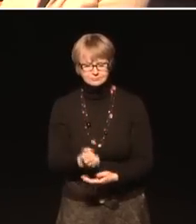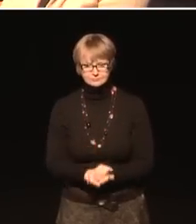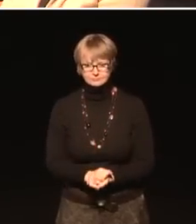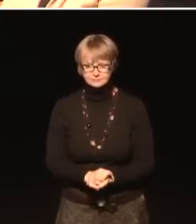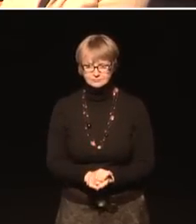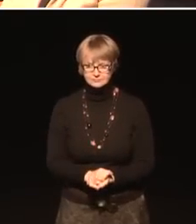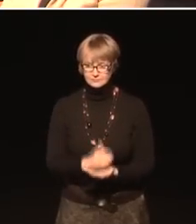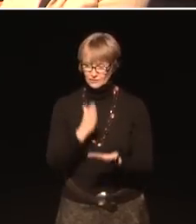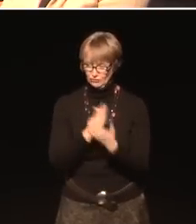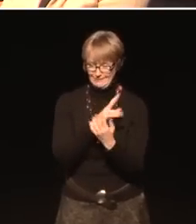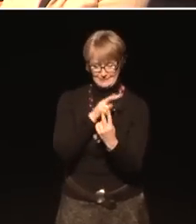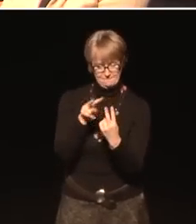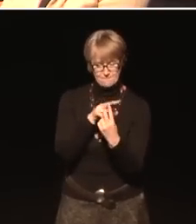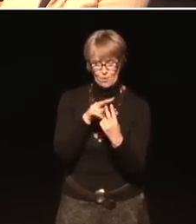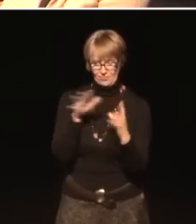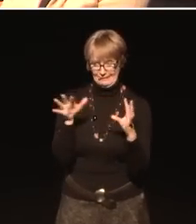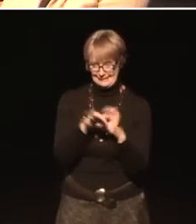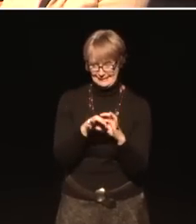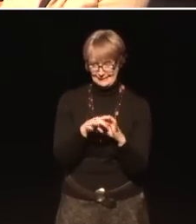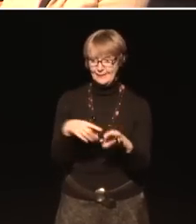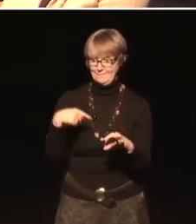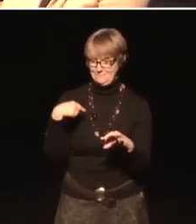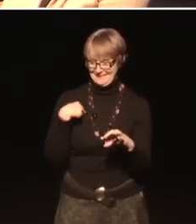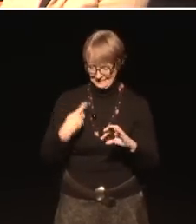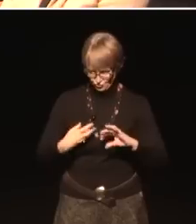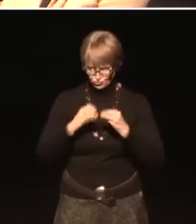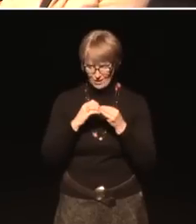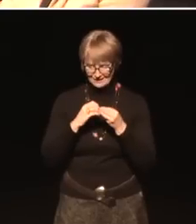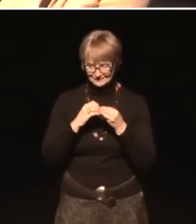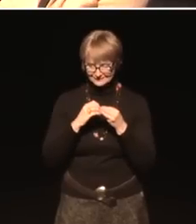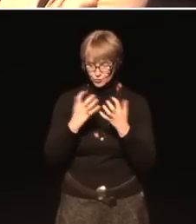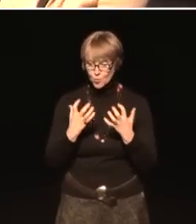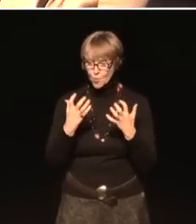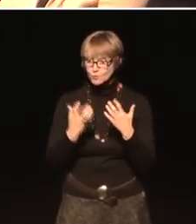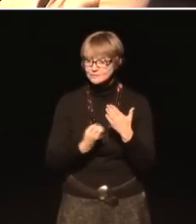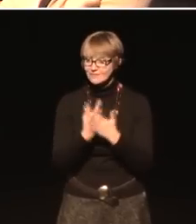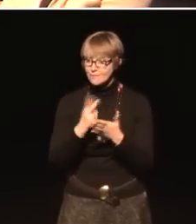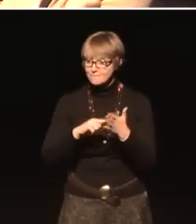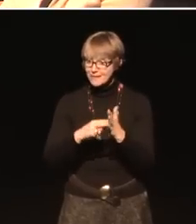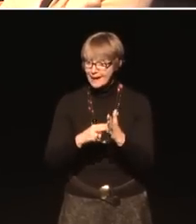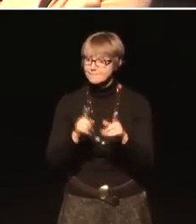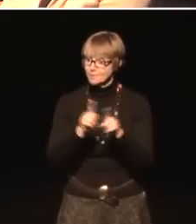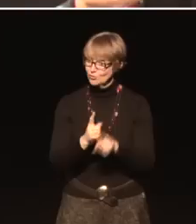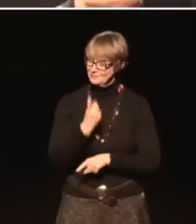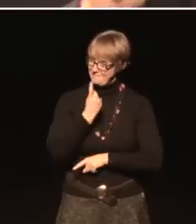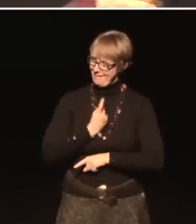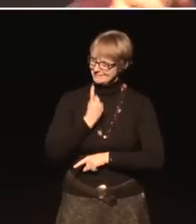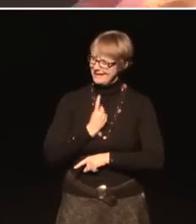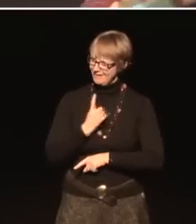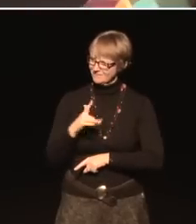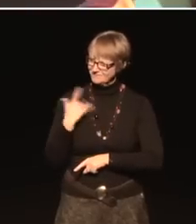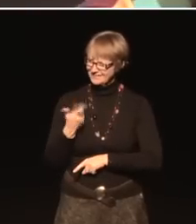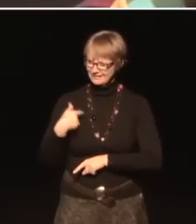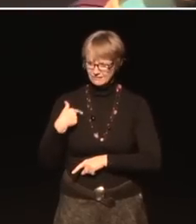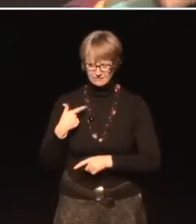much tied together, because I developed an audience development program because of some of the obstacles I was experiencing